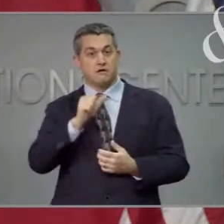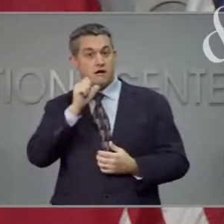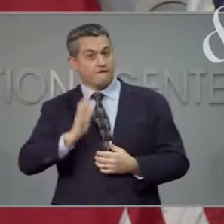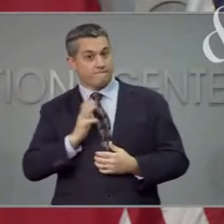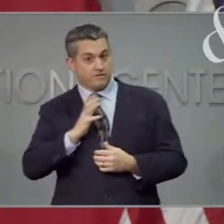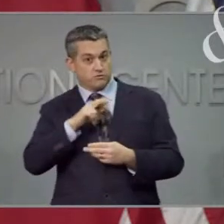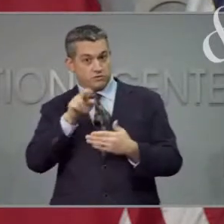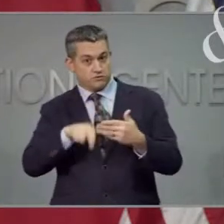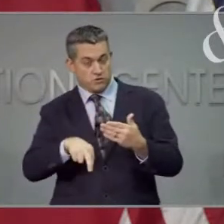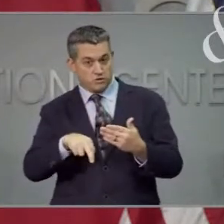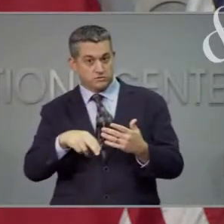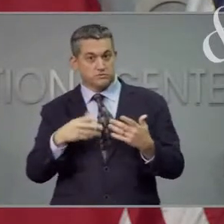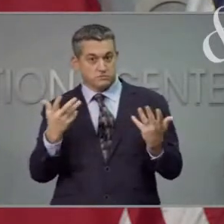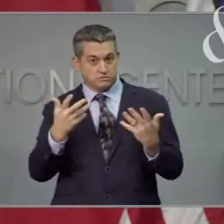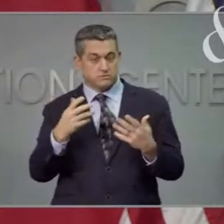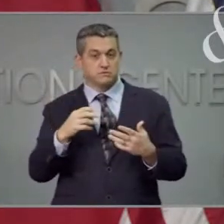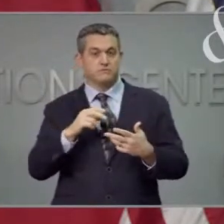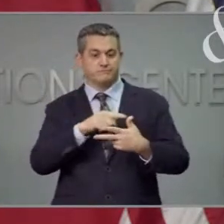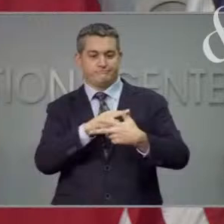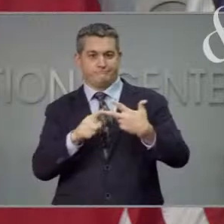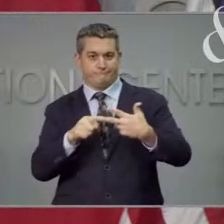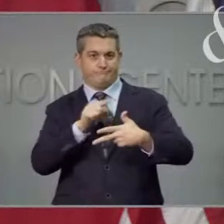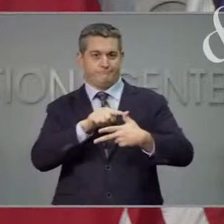results represent more than